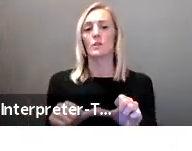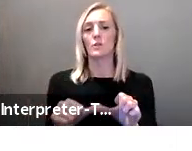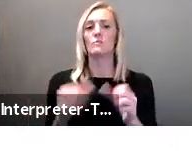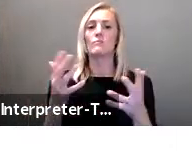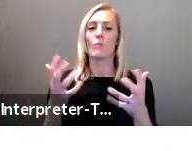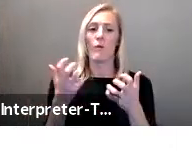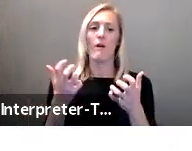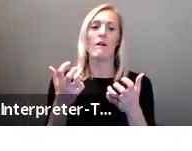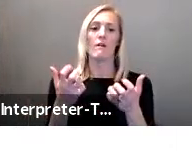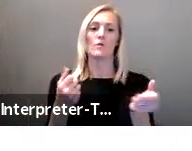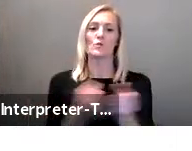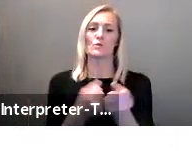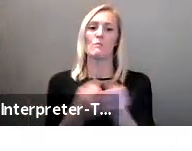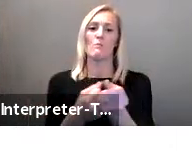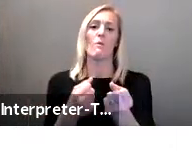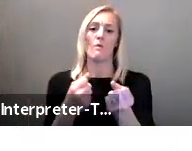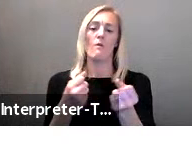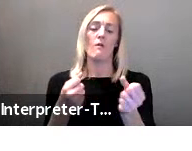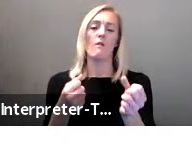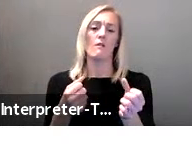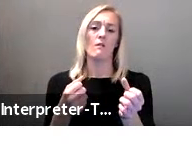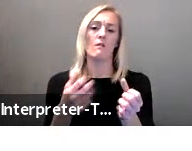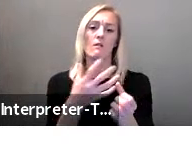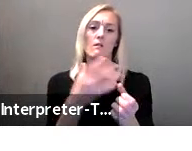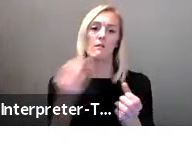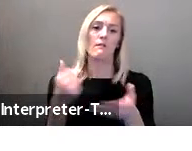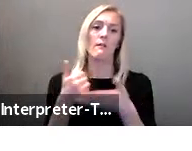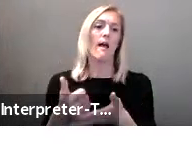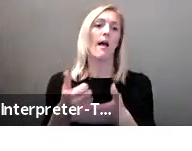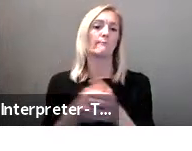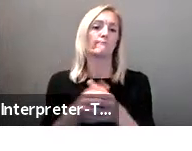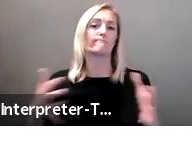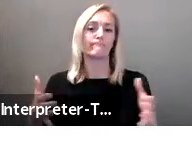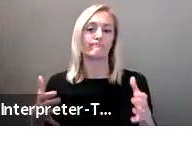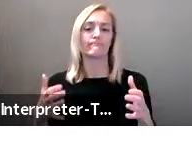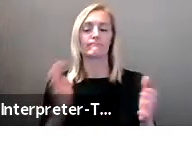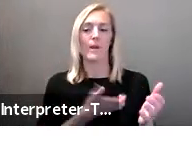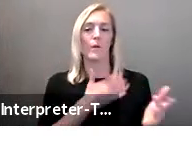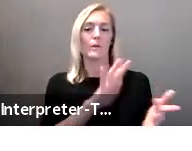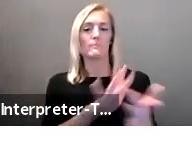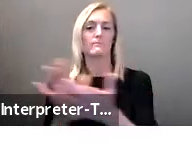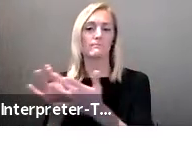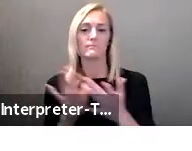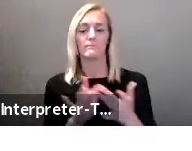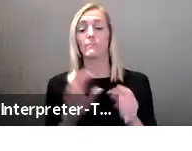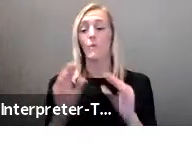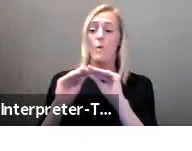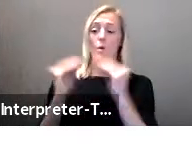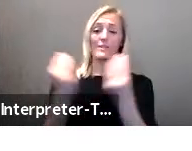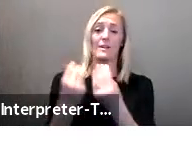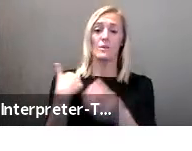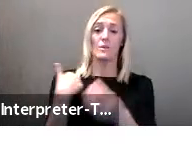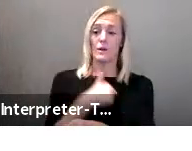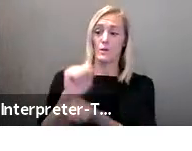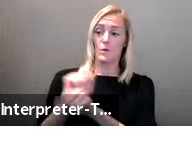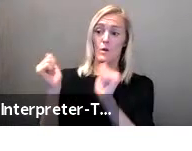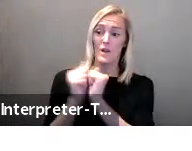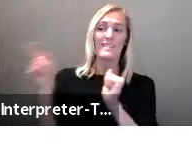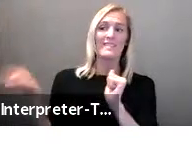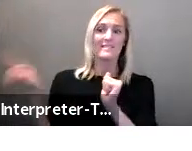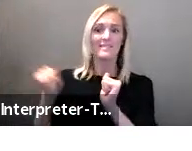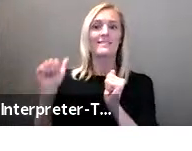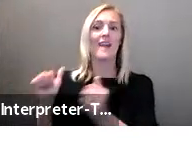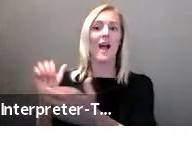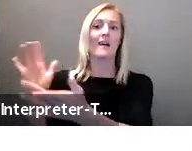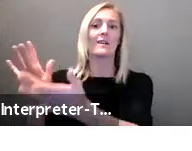the reach, because we only have so many individuals that we can reach, but the organizations that we work with can reach additional